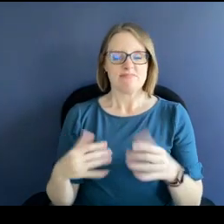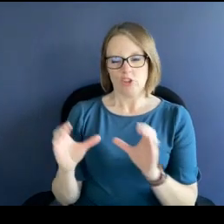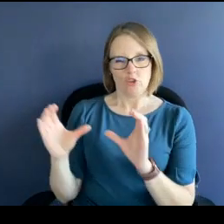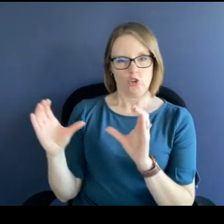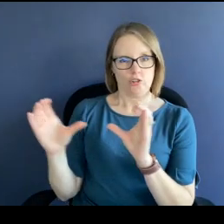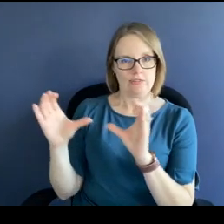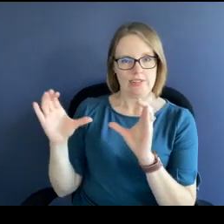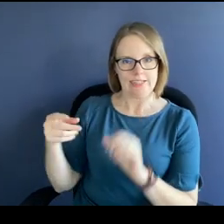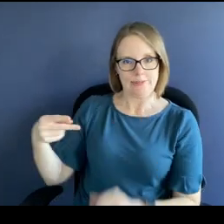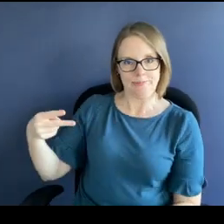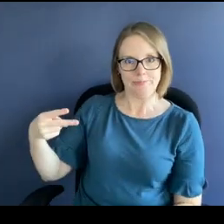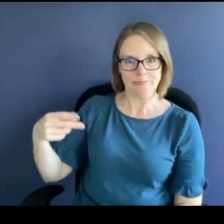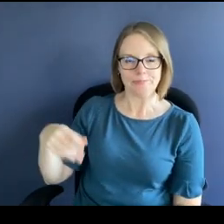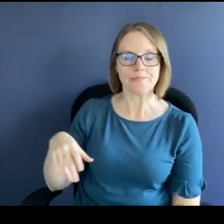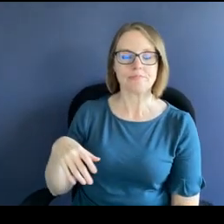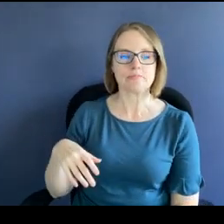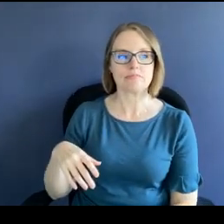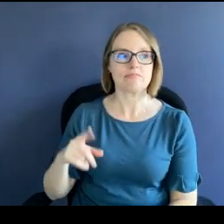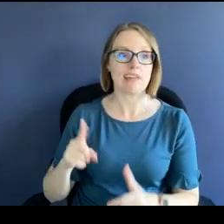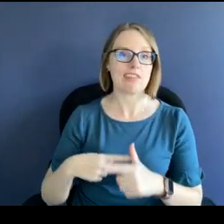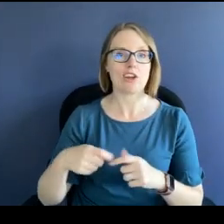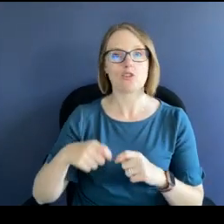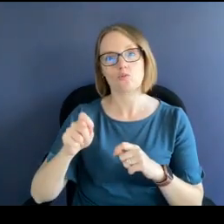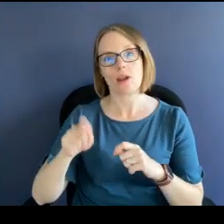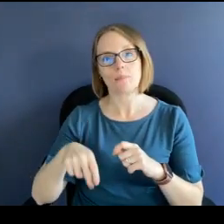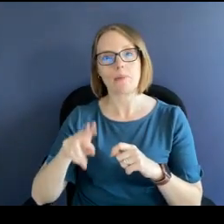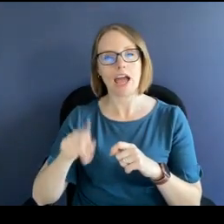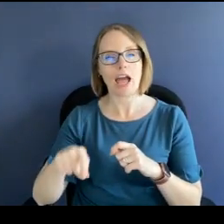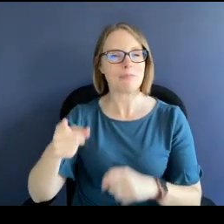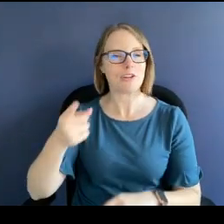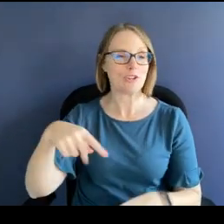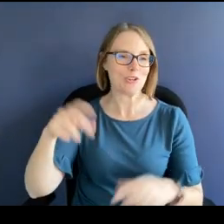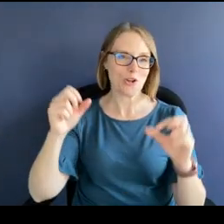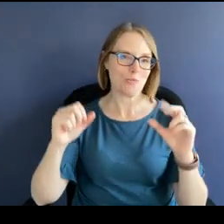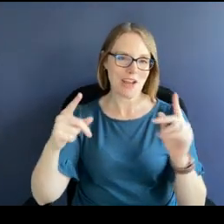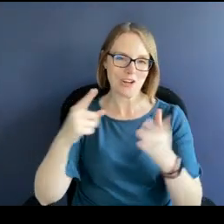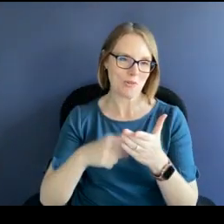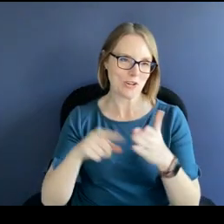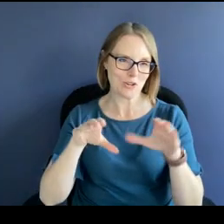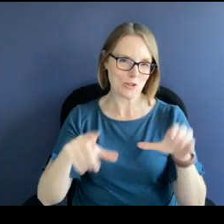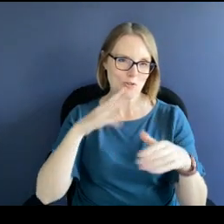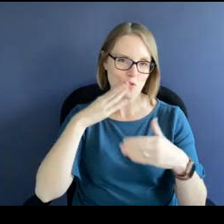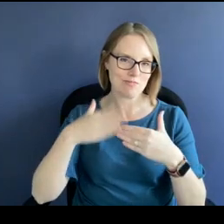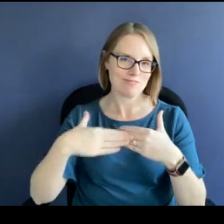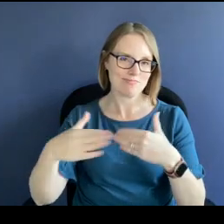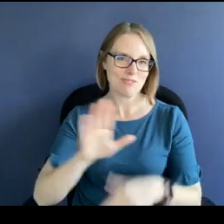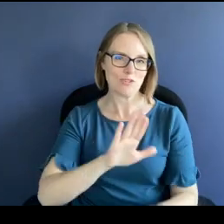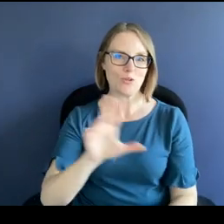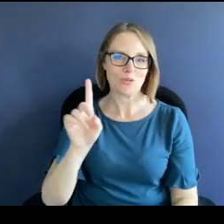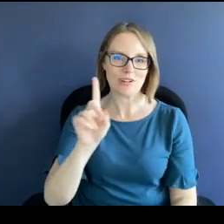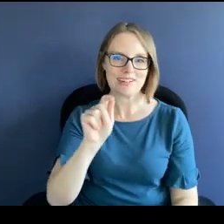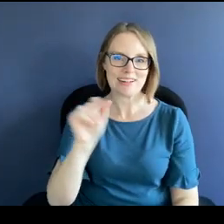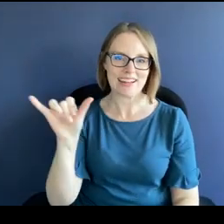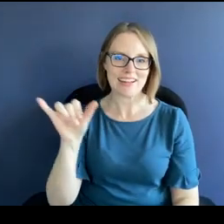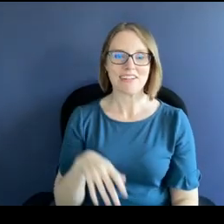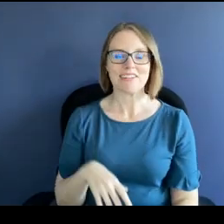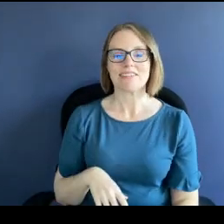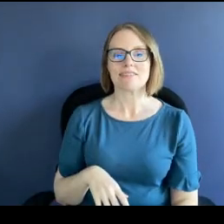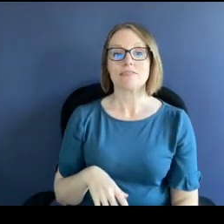certificates and we'll wrap up so that you can go back to whatever you need to do for the rest of your day.